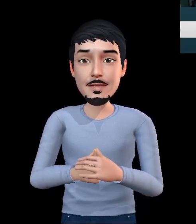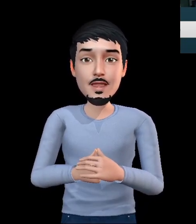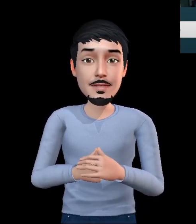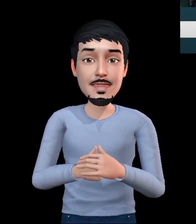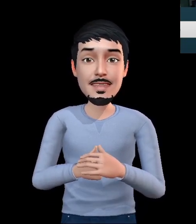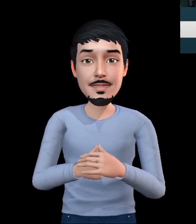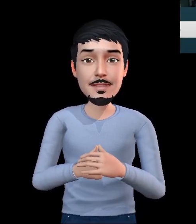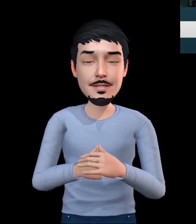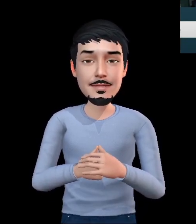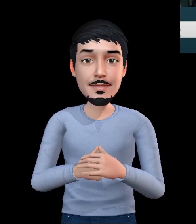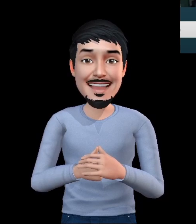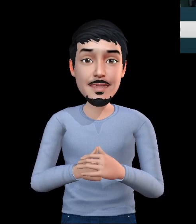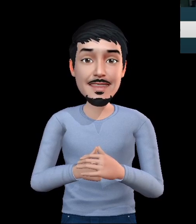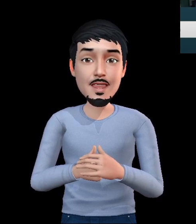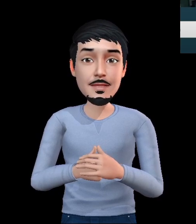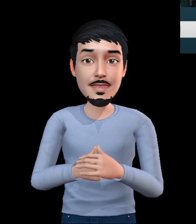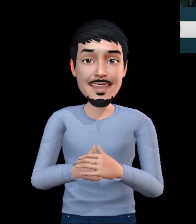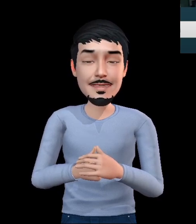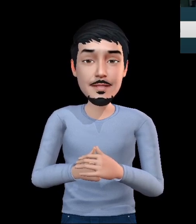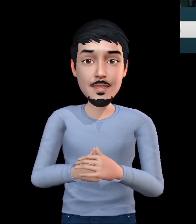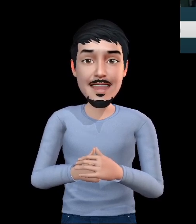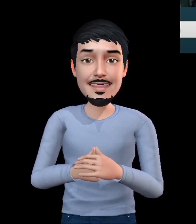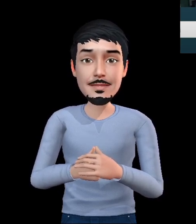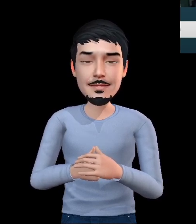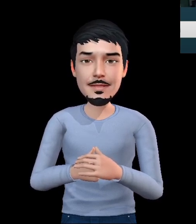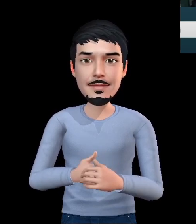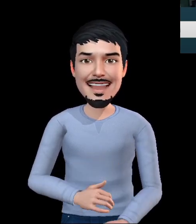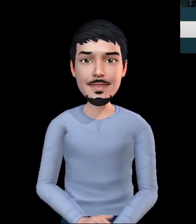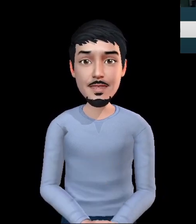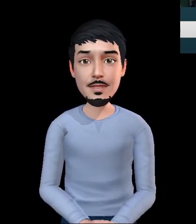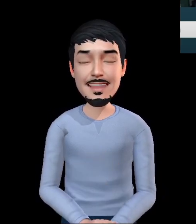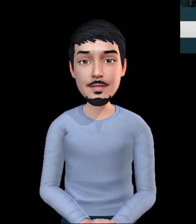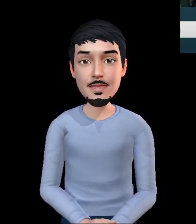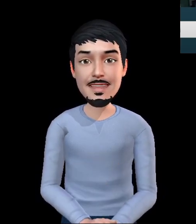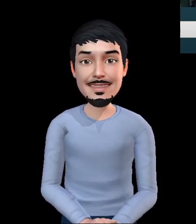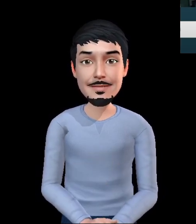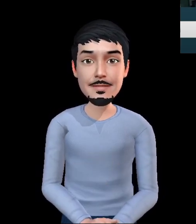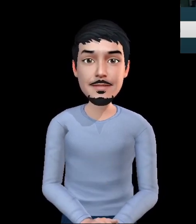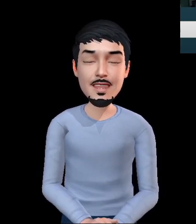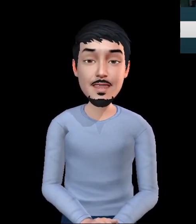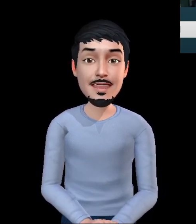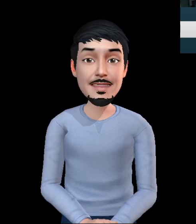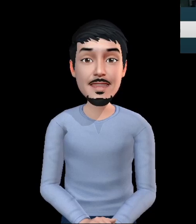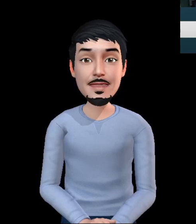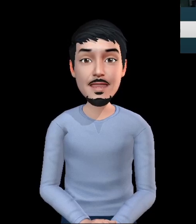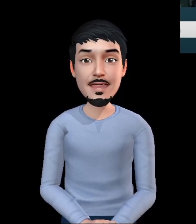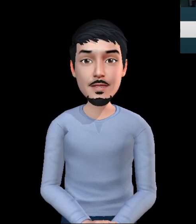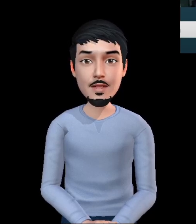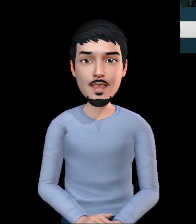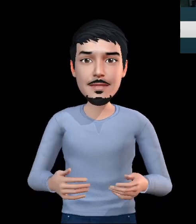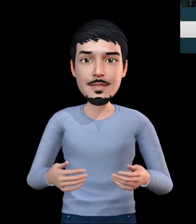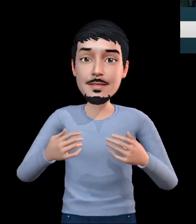to support the Philippines if the U.S. believes or thinks that the Philippines shouldn't be given